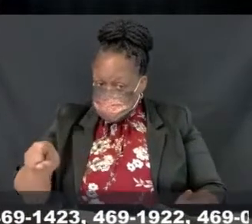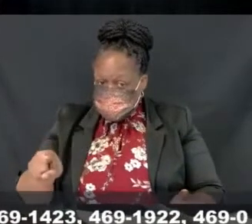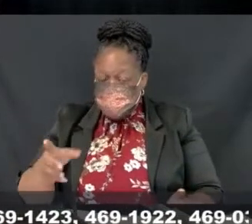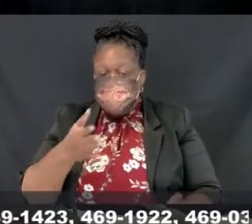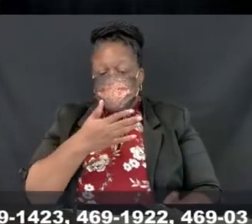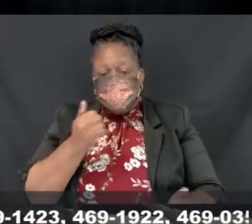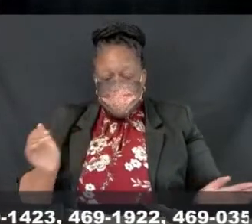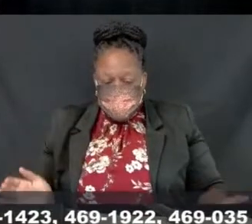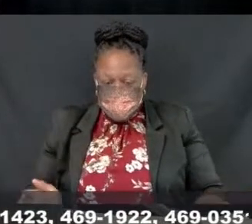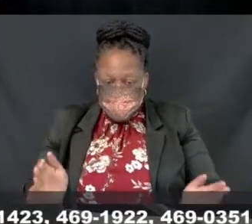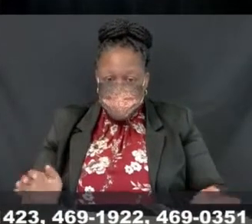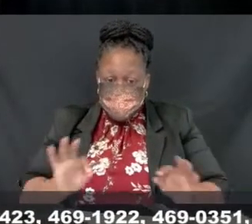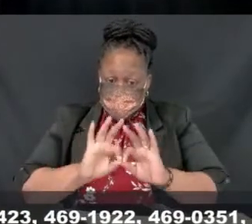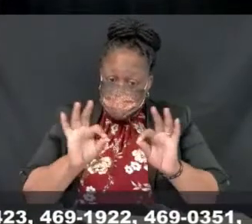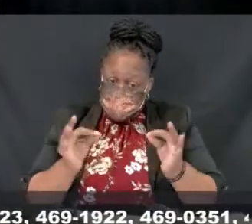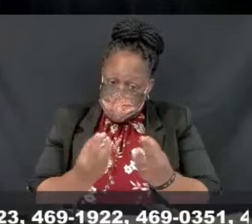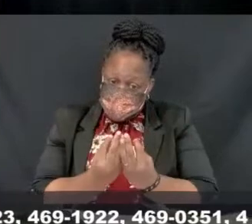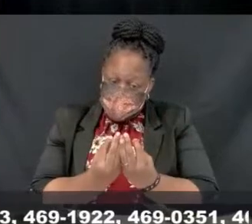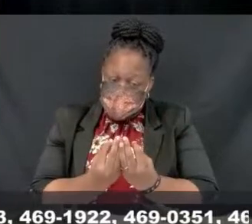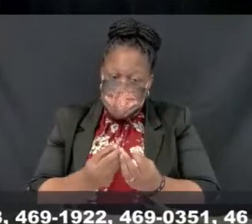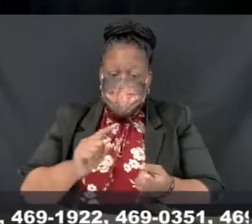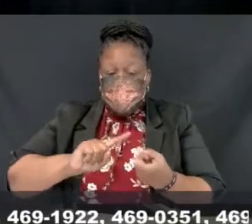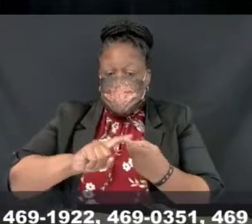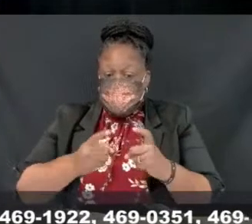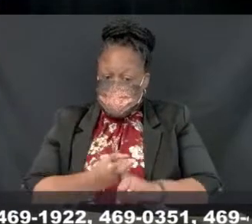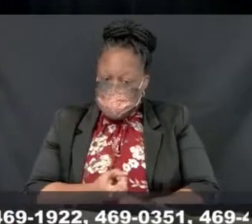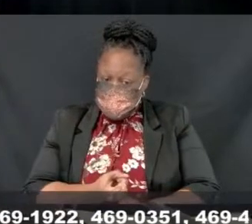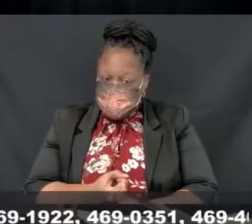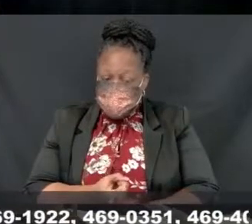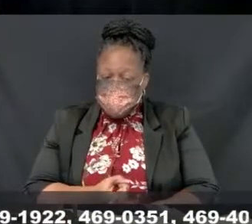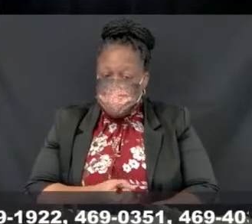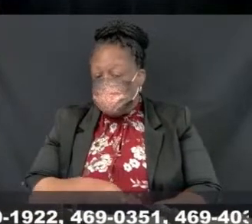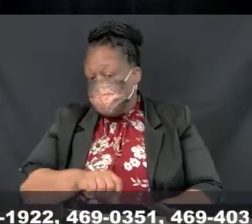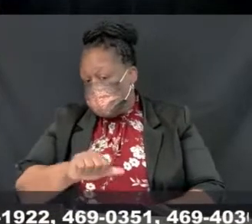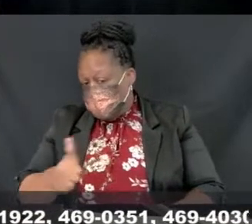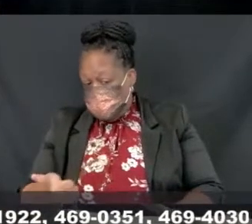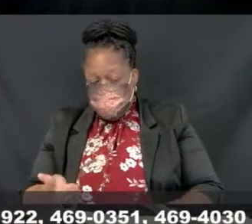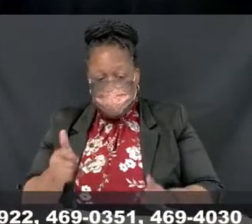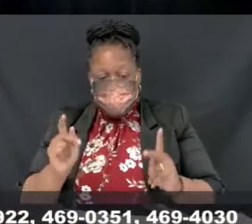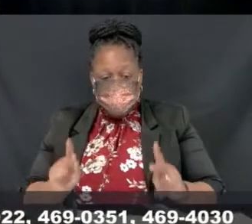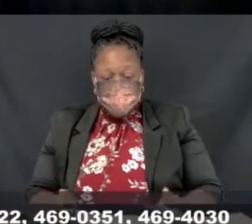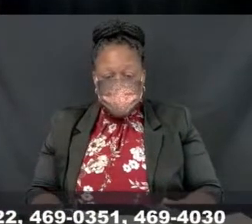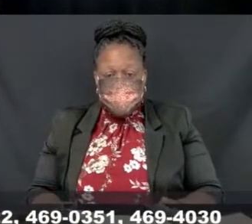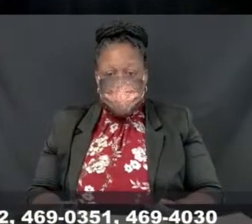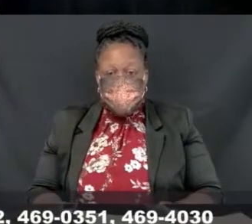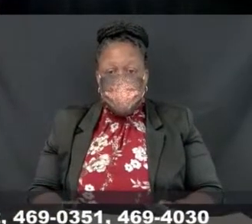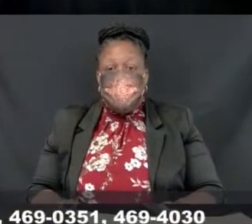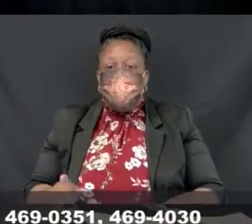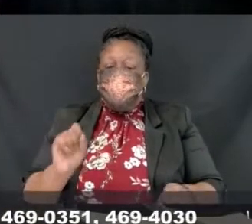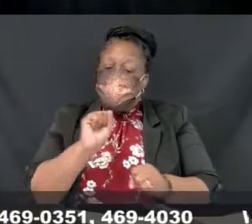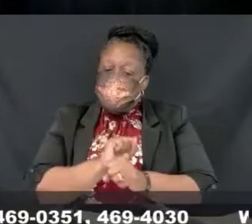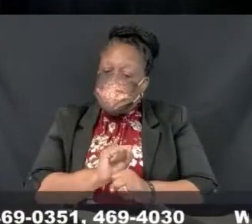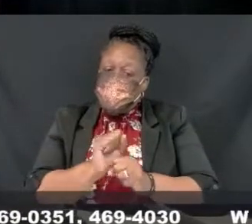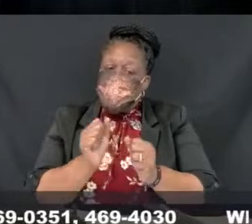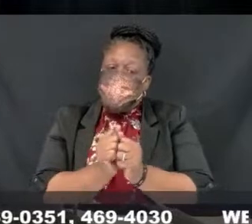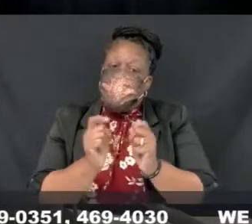friends, your relatives to play your part and cooperate with our enumerators.